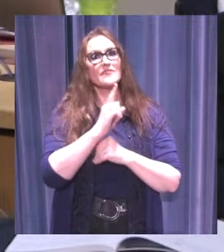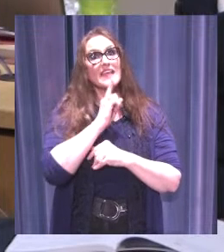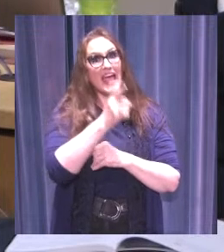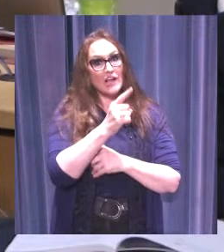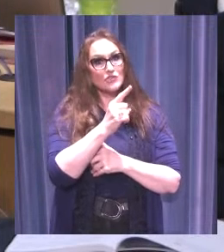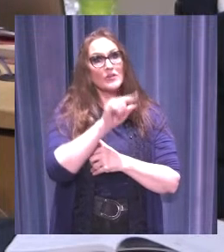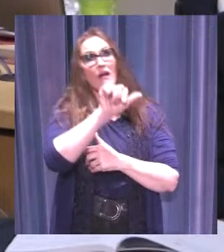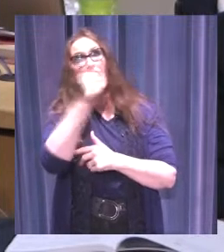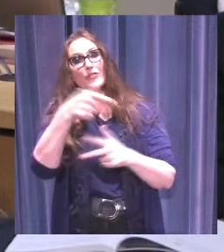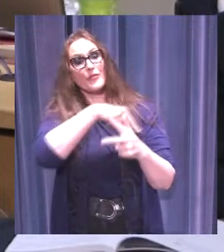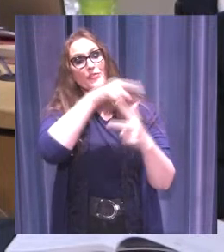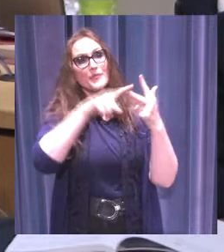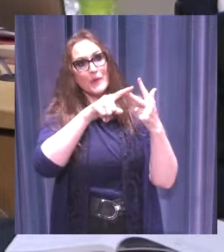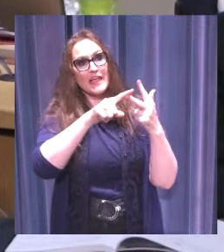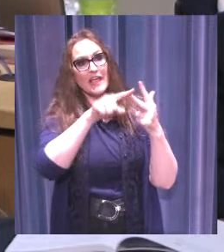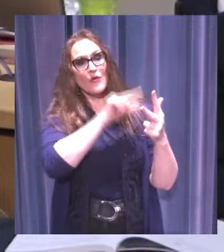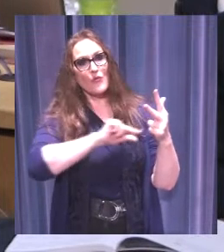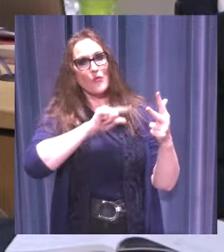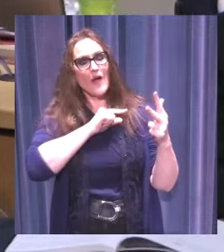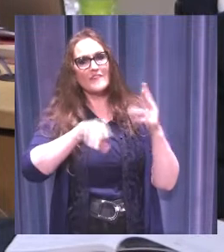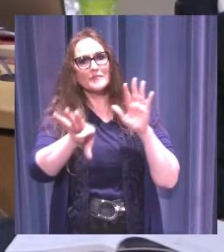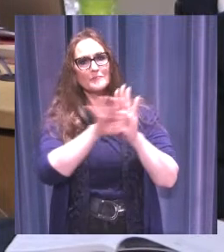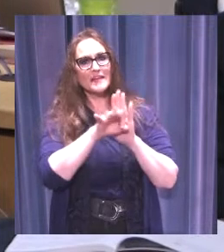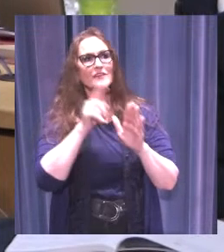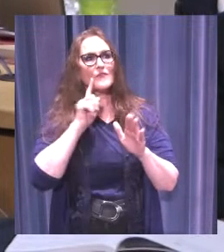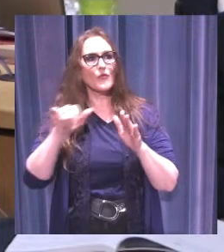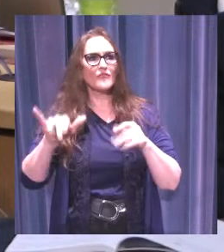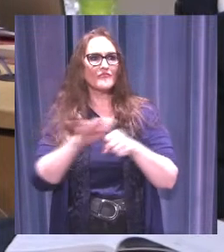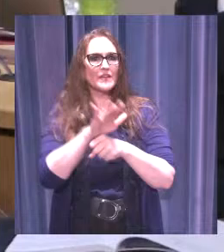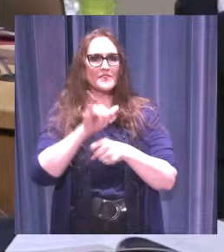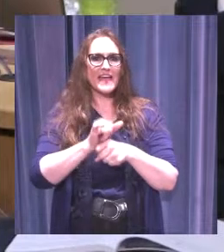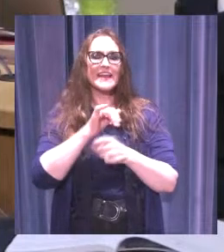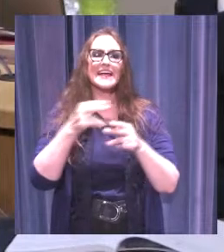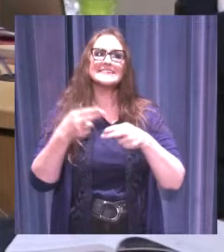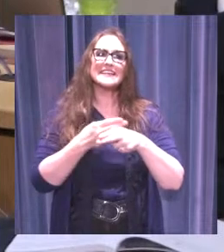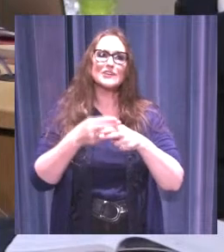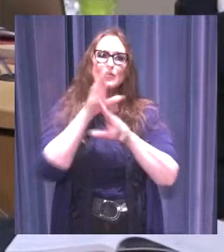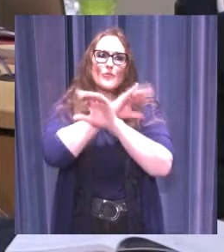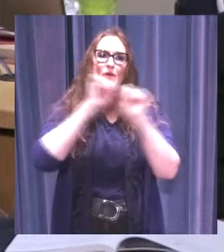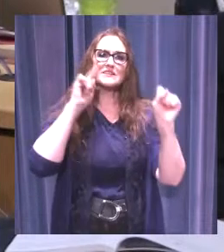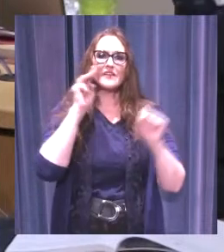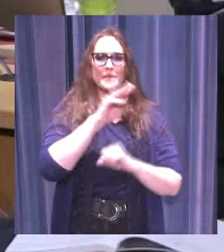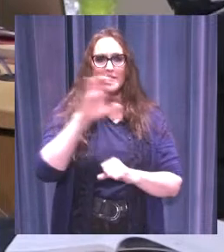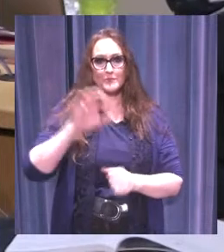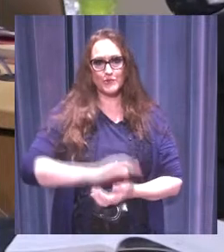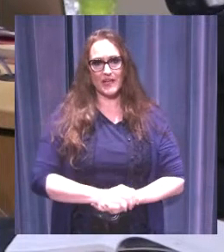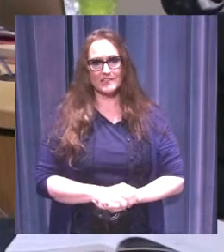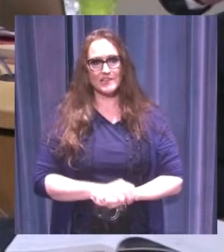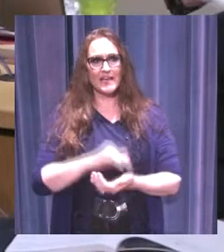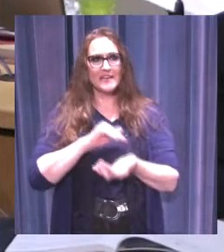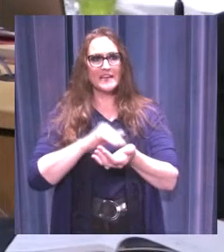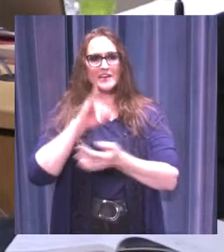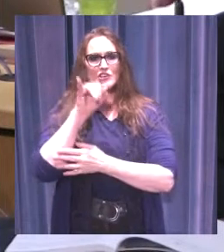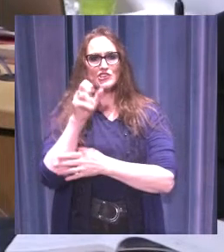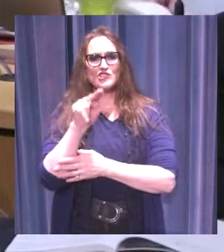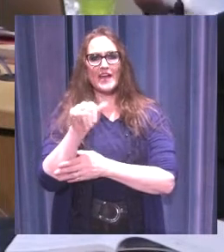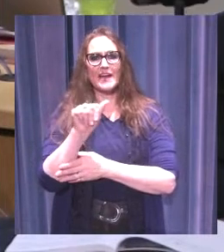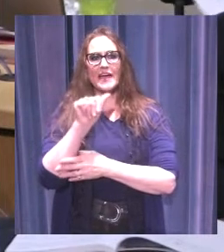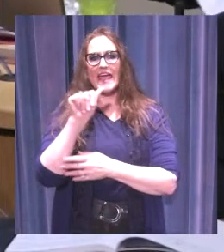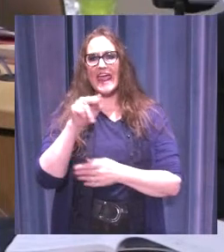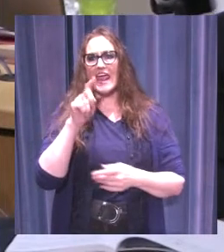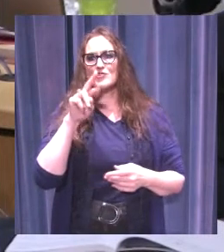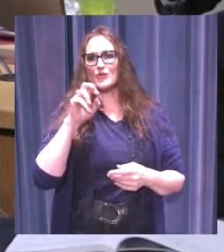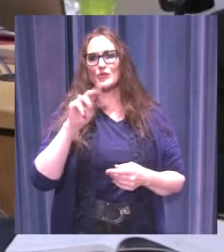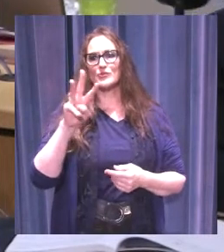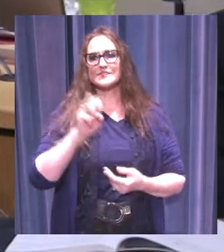3 other candidates be chosen to fill this role as interim president of Mott Community College. Dr. Jenna Andrews.